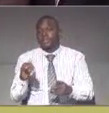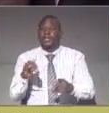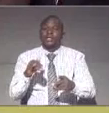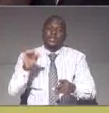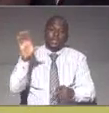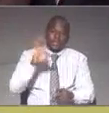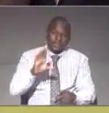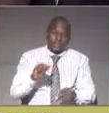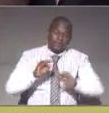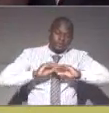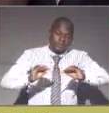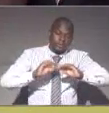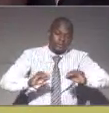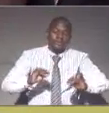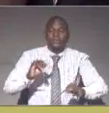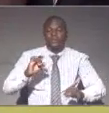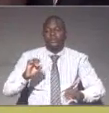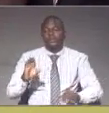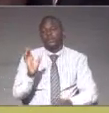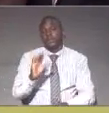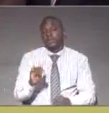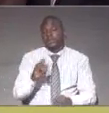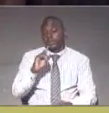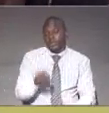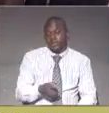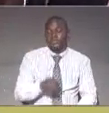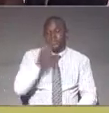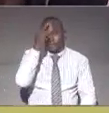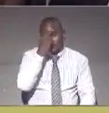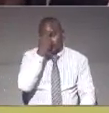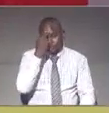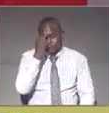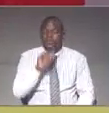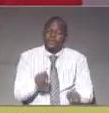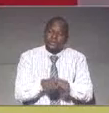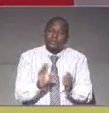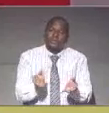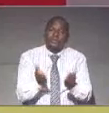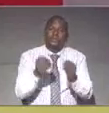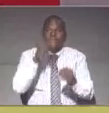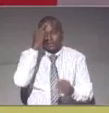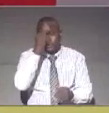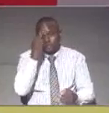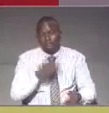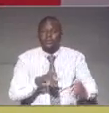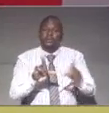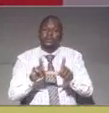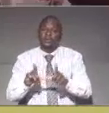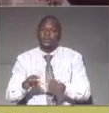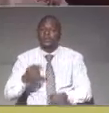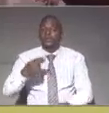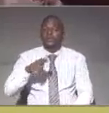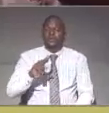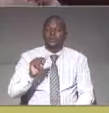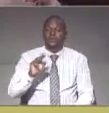countryside, to teach ICT courses to over 1,000 students. He encourages students to get certified by Huawei